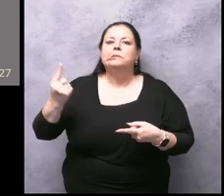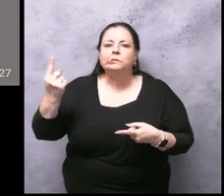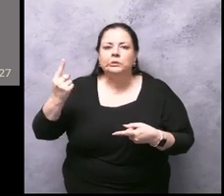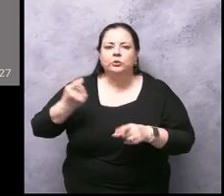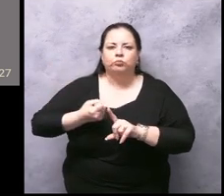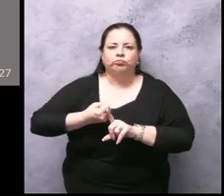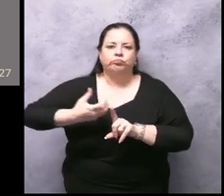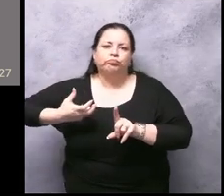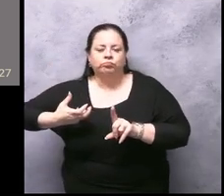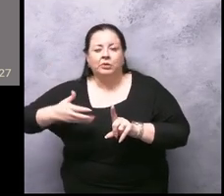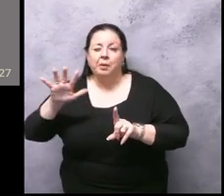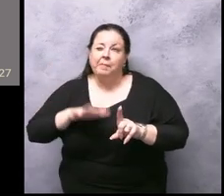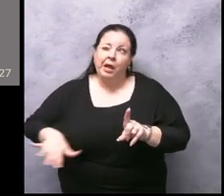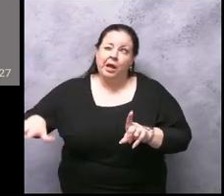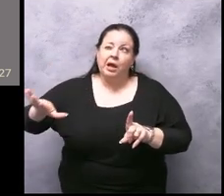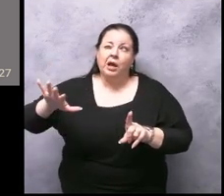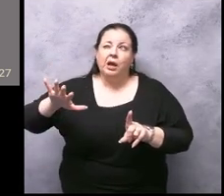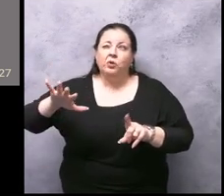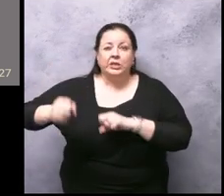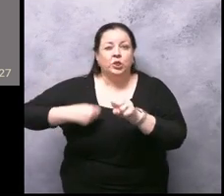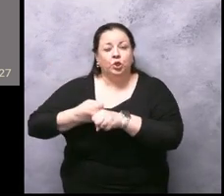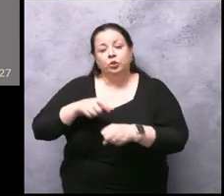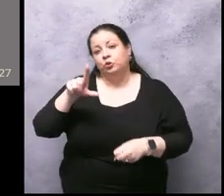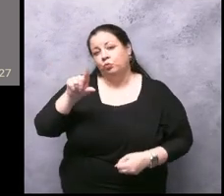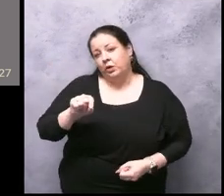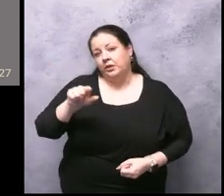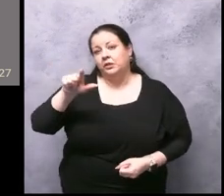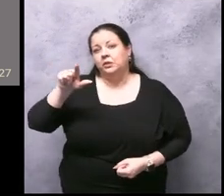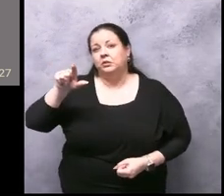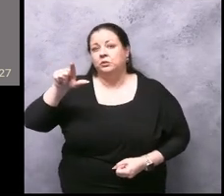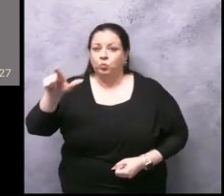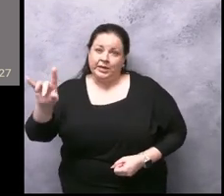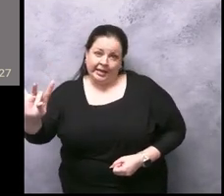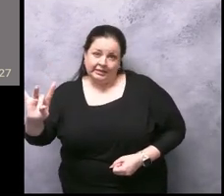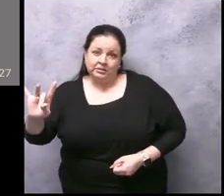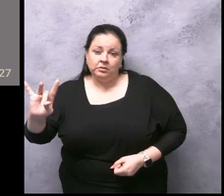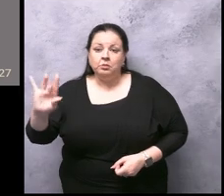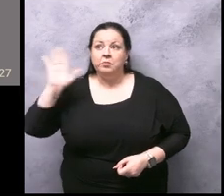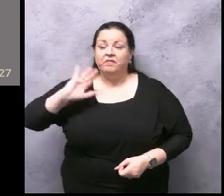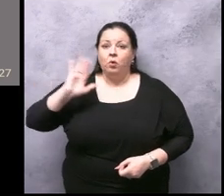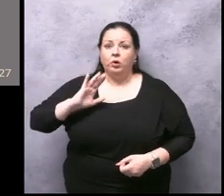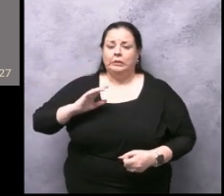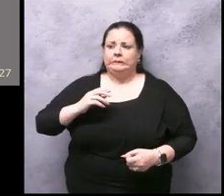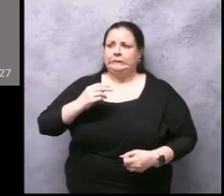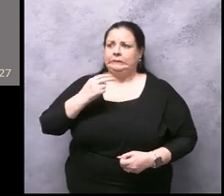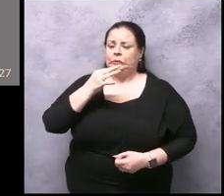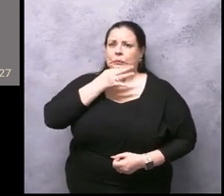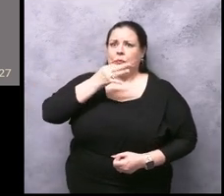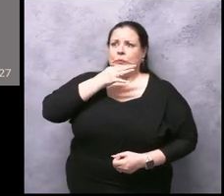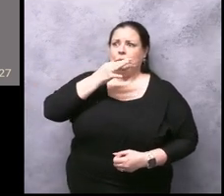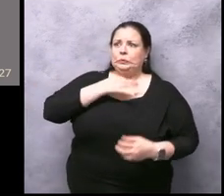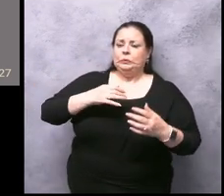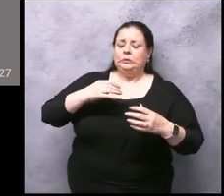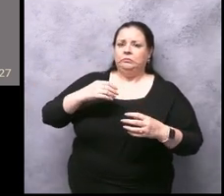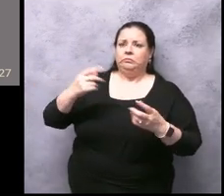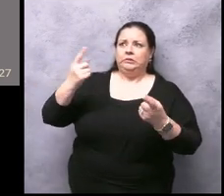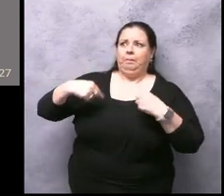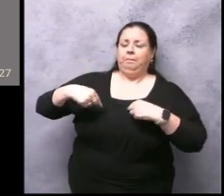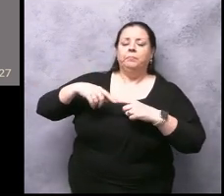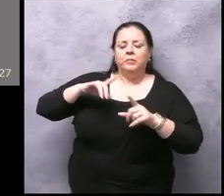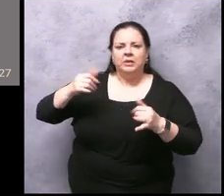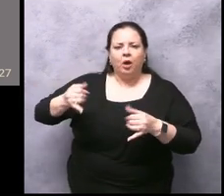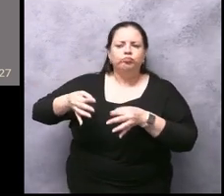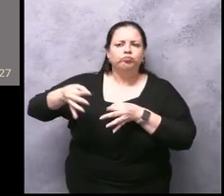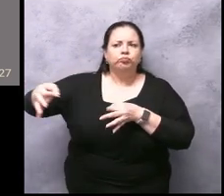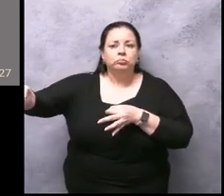capacity relief by about 2028, which is a significant postponement compared to prior to the rezoning effort. And Cy Park